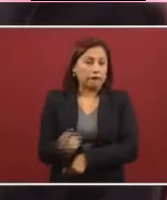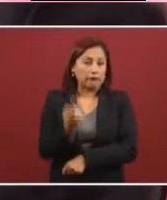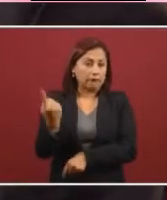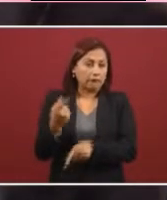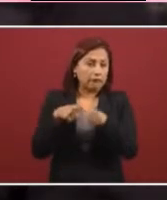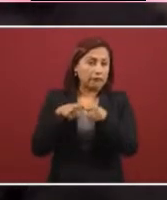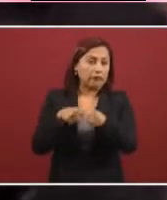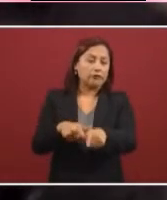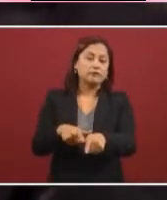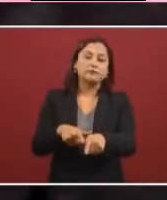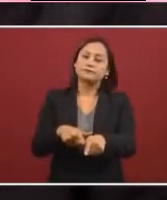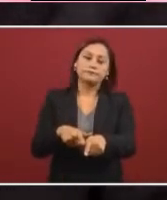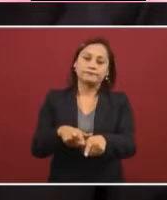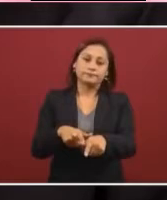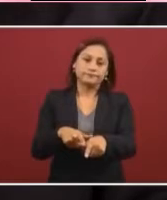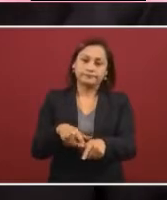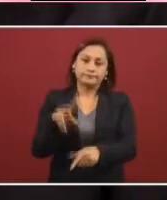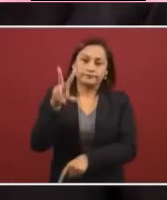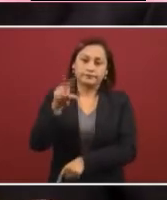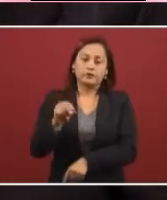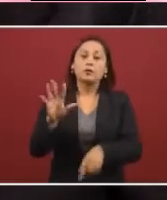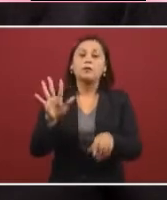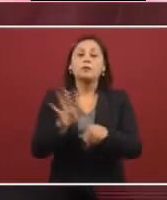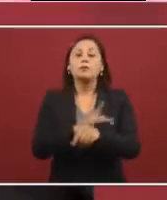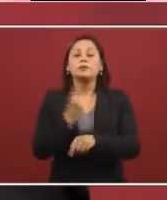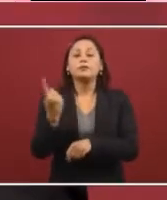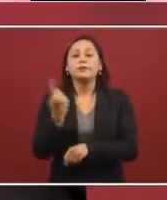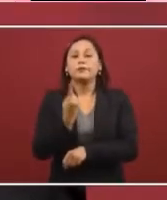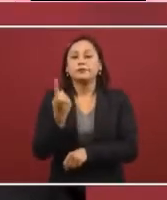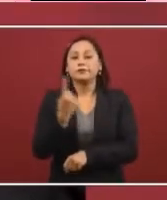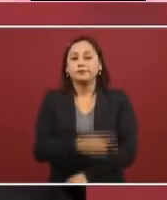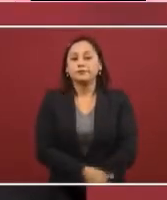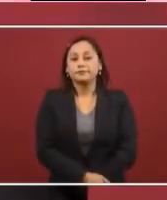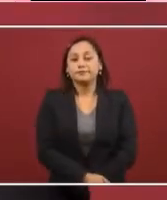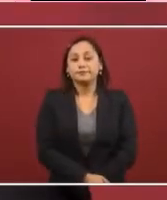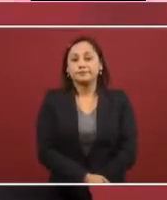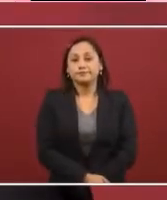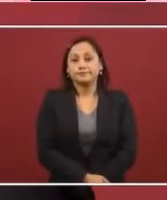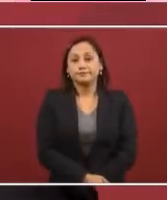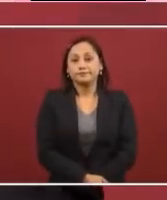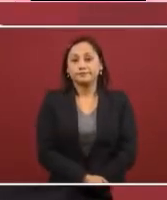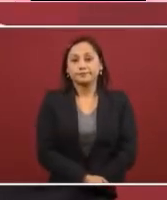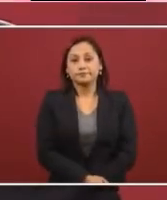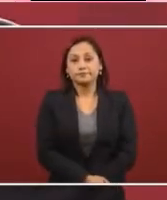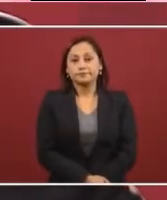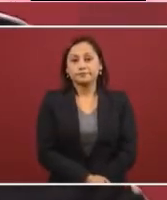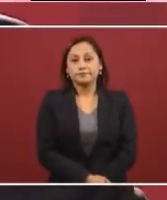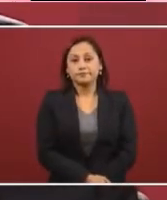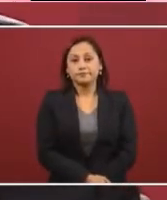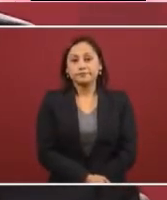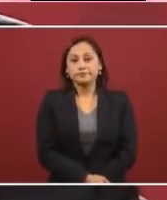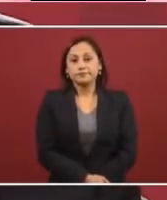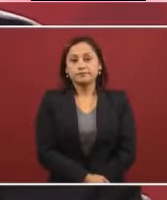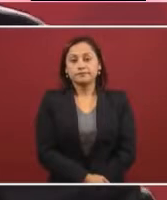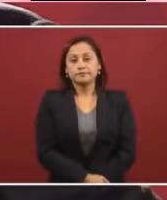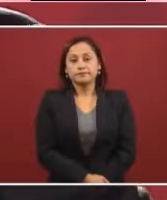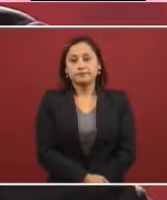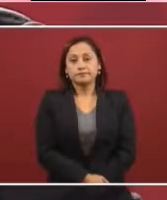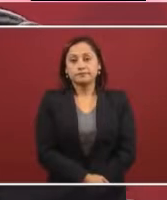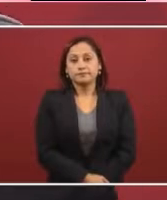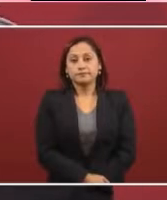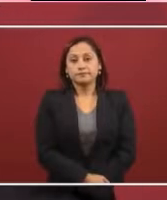like it looks like bribes. That won't last for long because nothing, absolutely, that has to